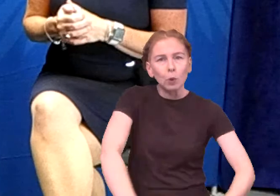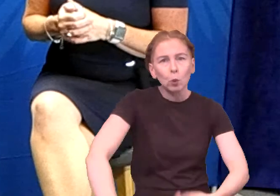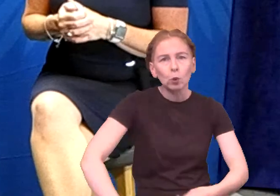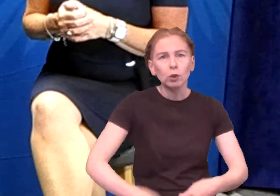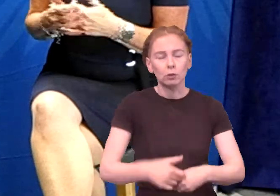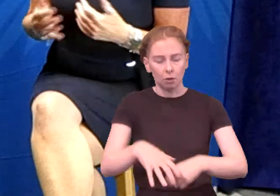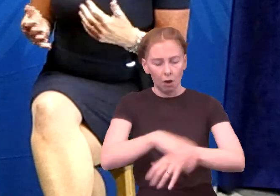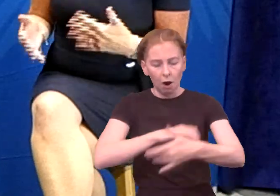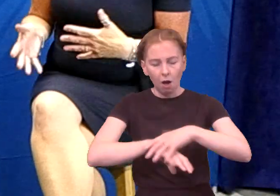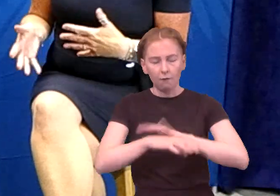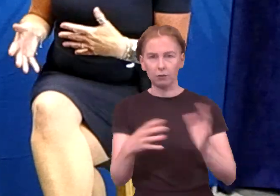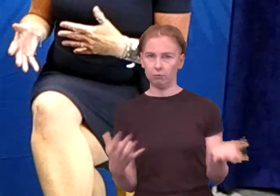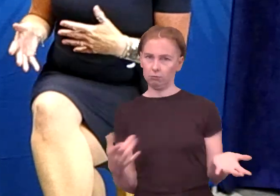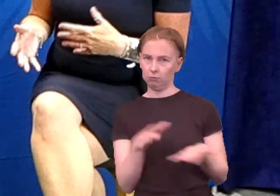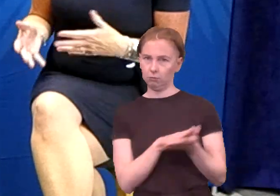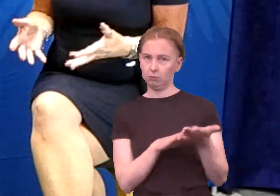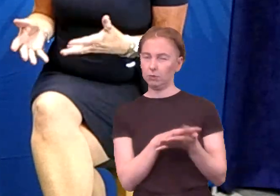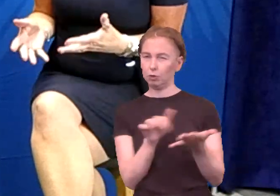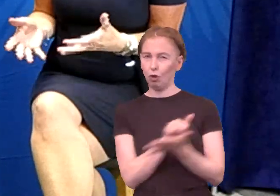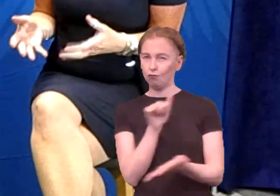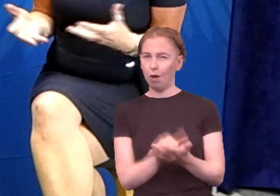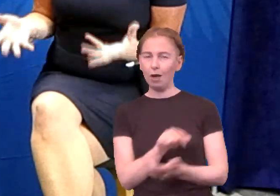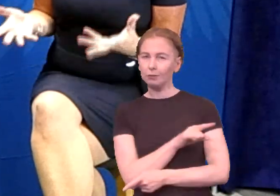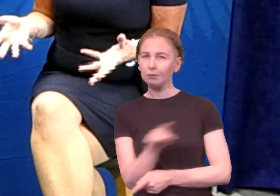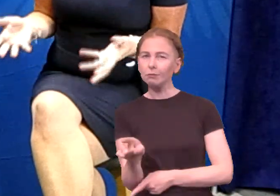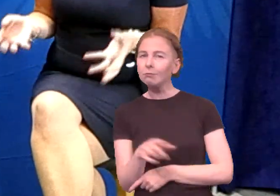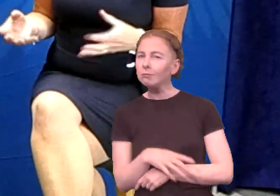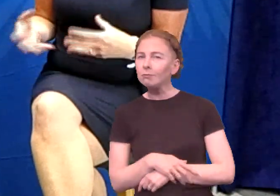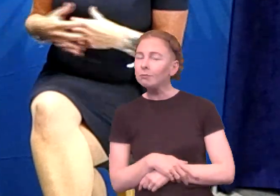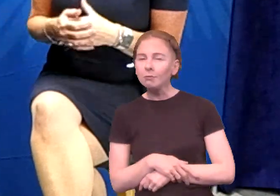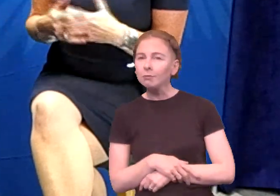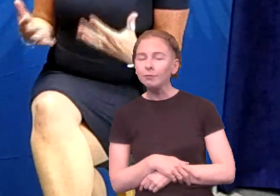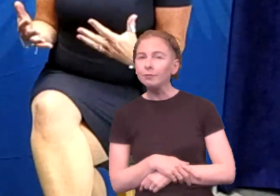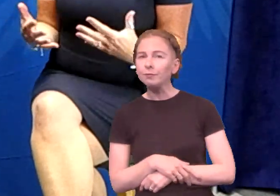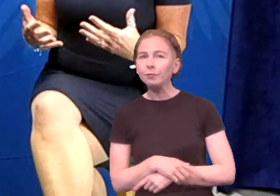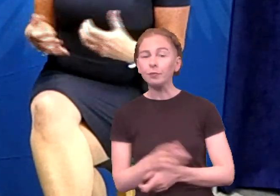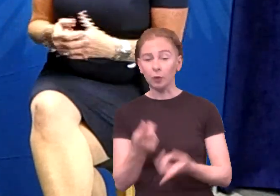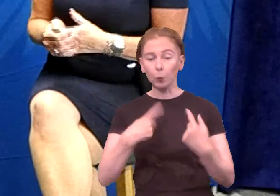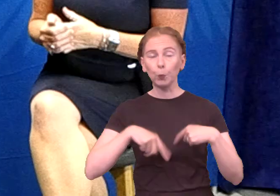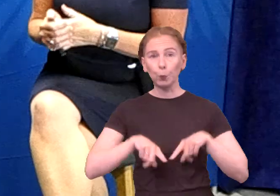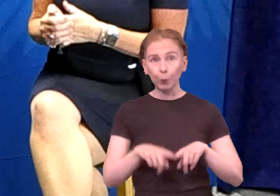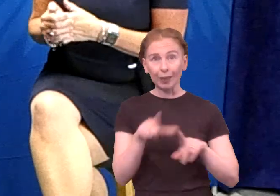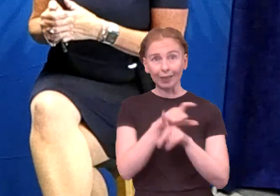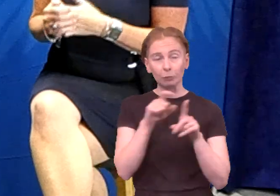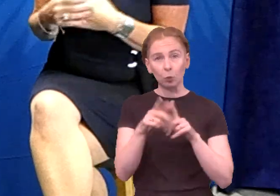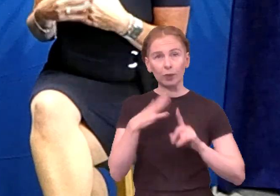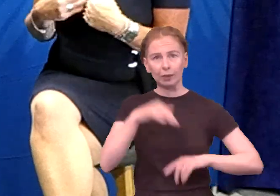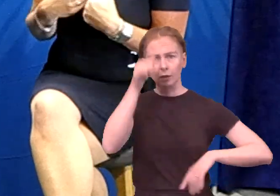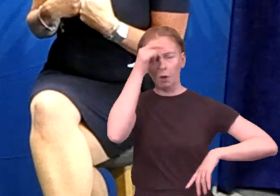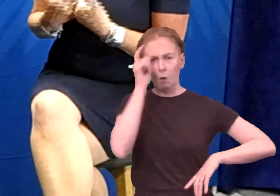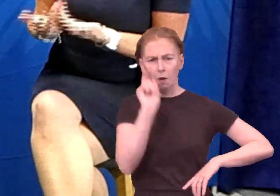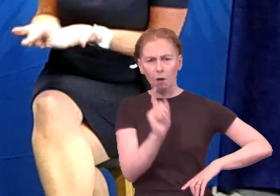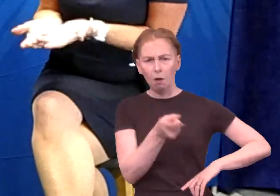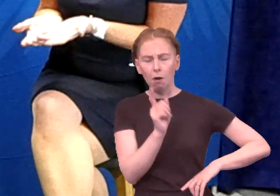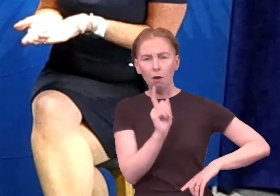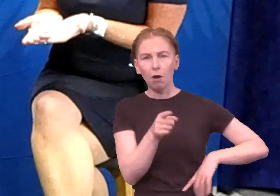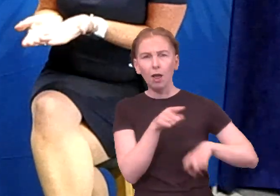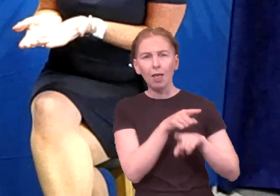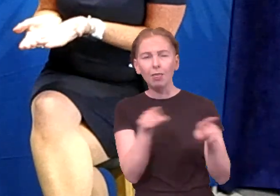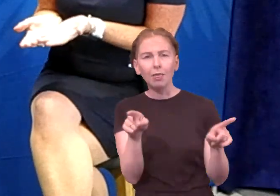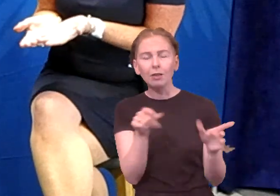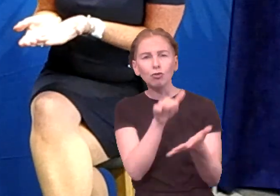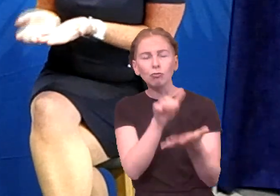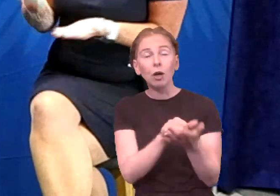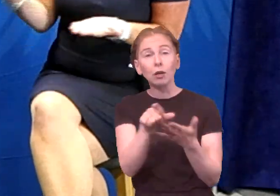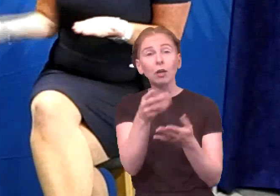equipment, it's not right. We need as a society to say we need to pay more for